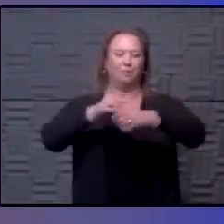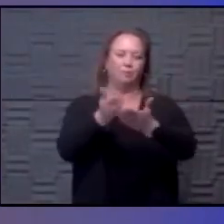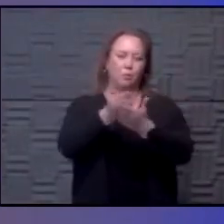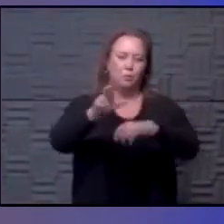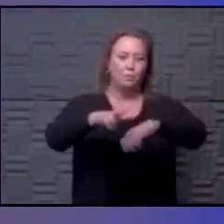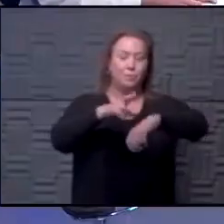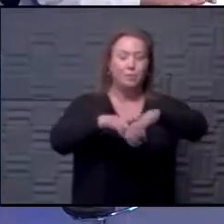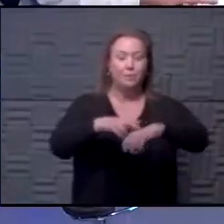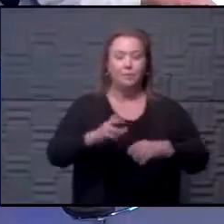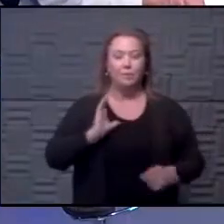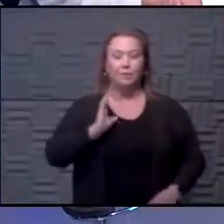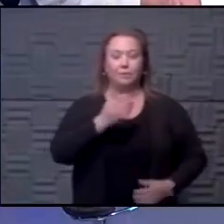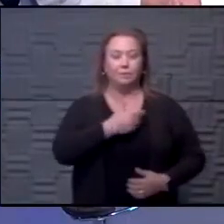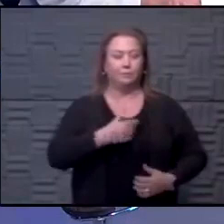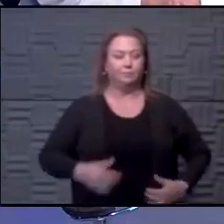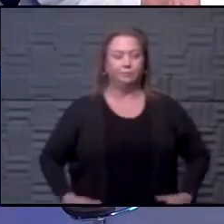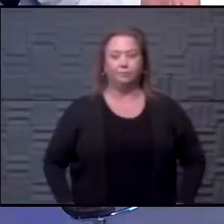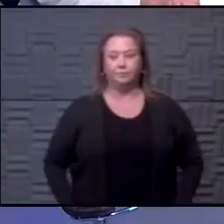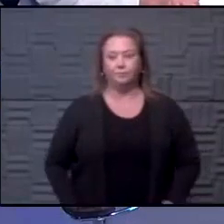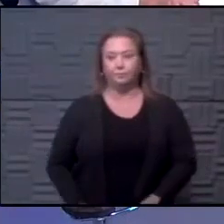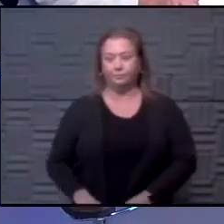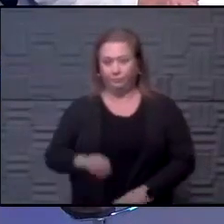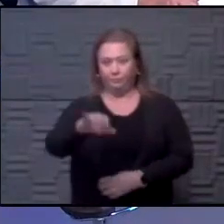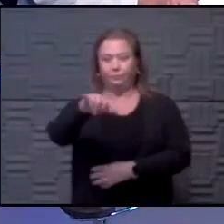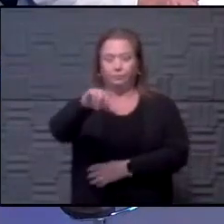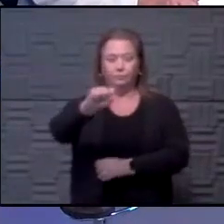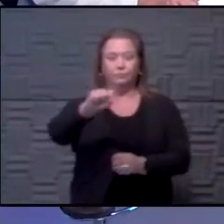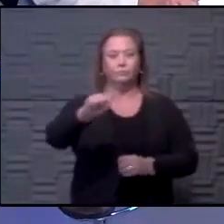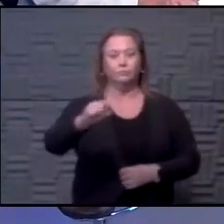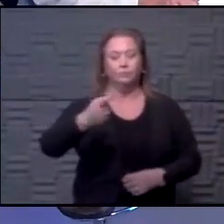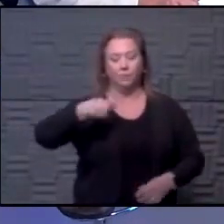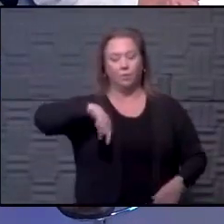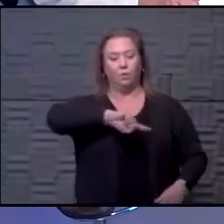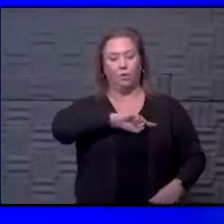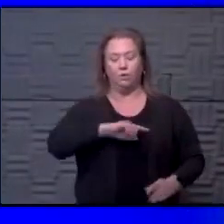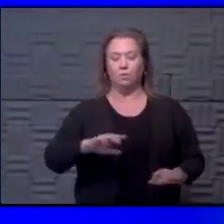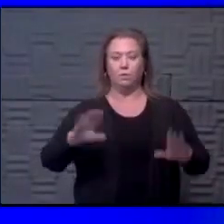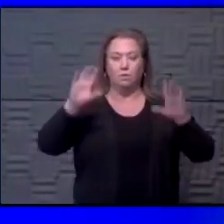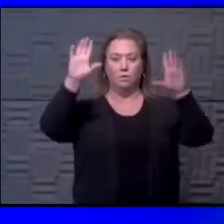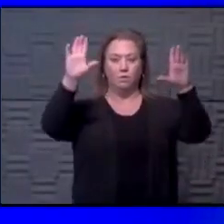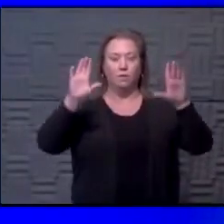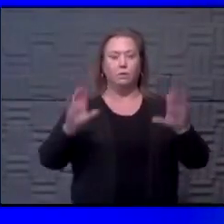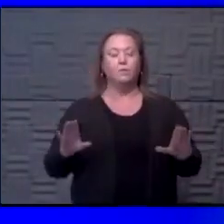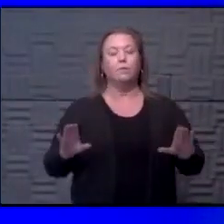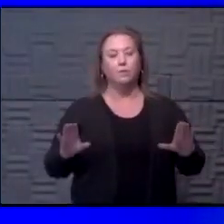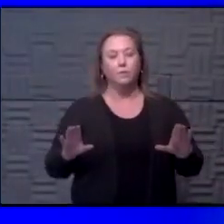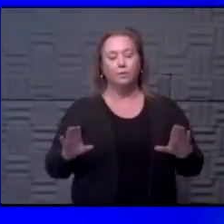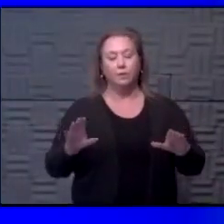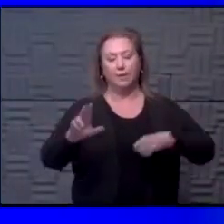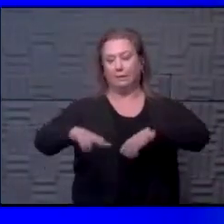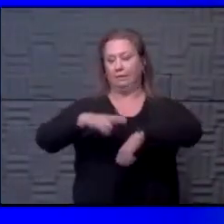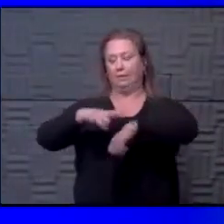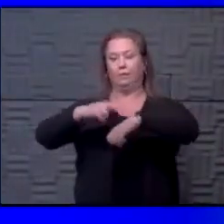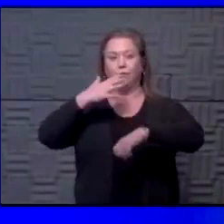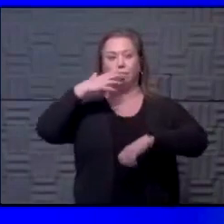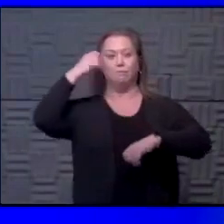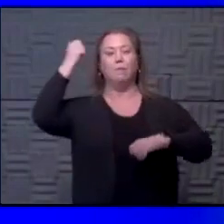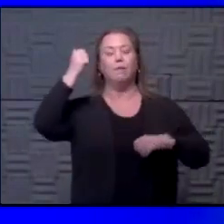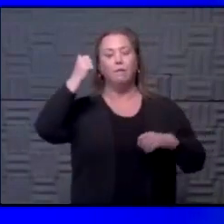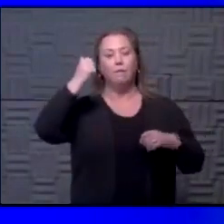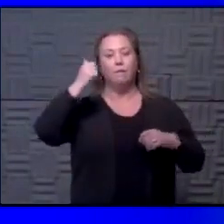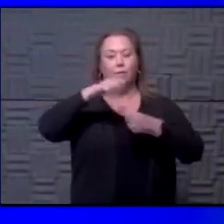going to be. Yeah, I think that's exactly right. Yeah, I mean, I think it is. We are doing very well right now. I think, as a nation, much better than we